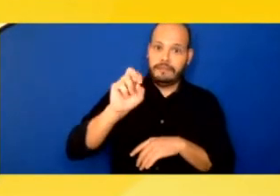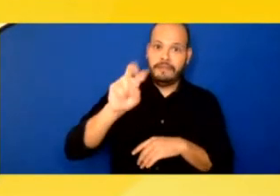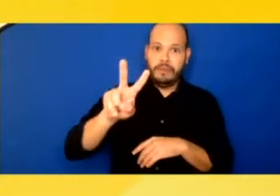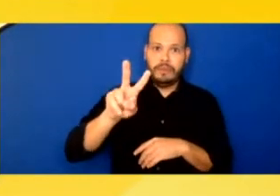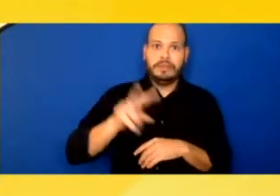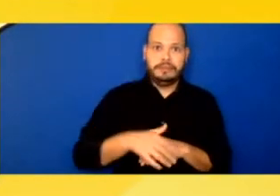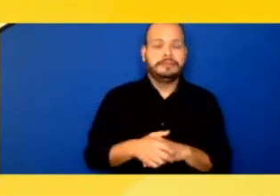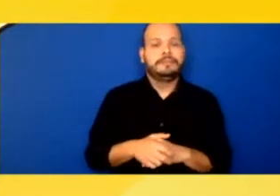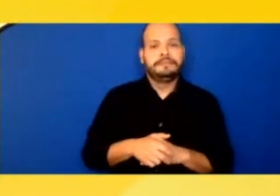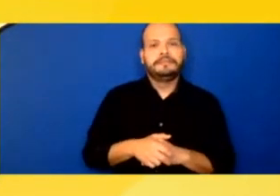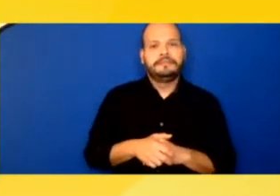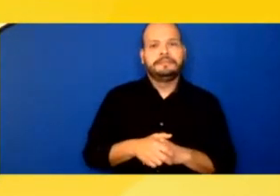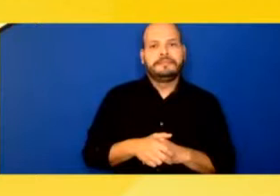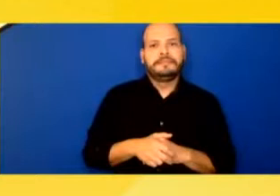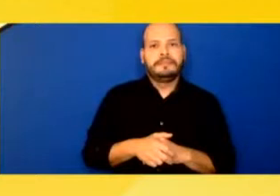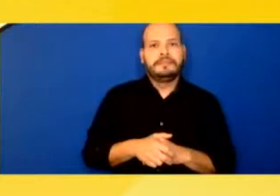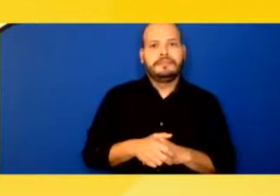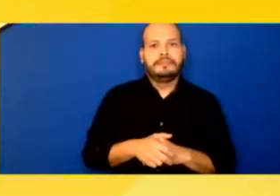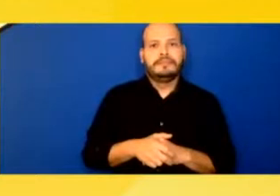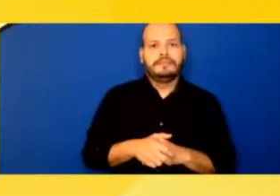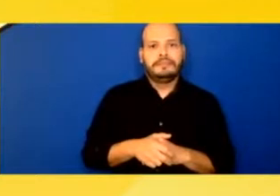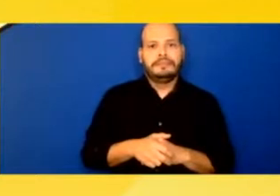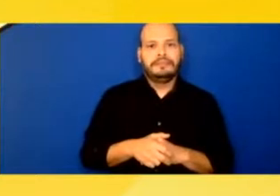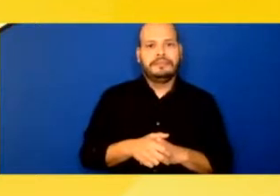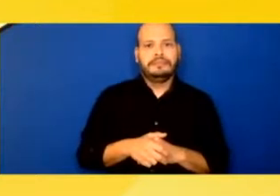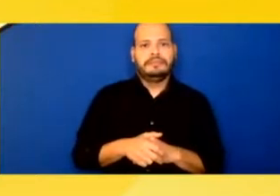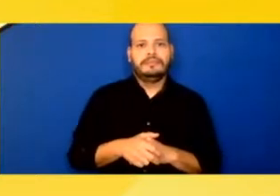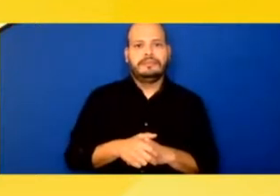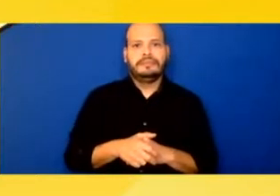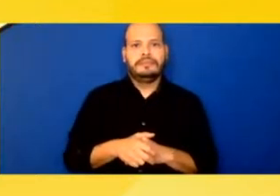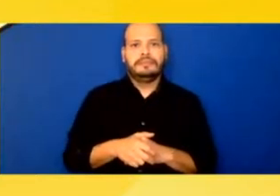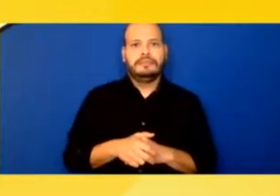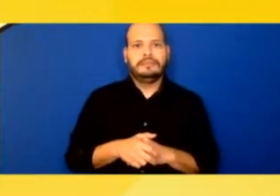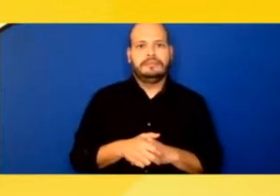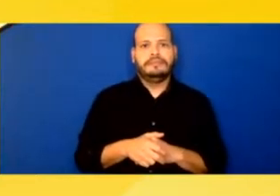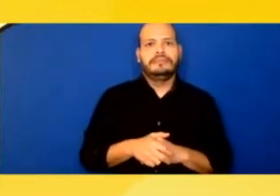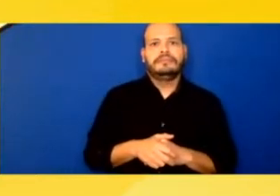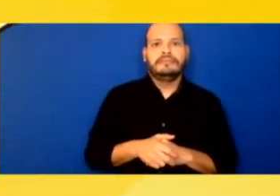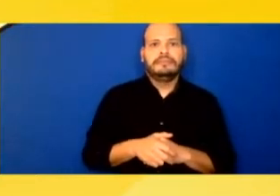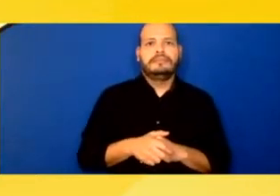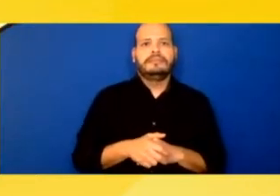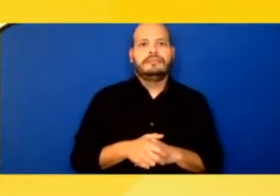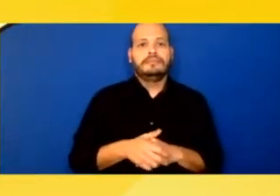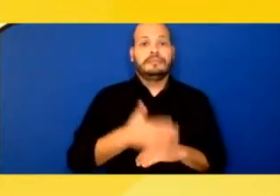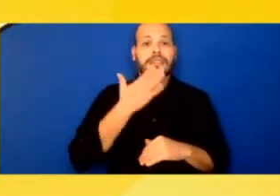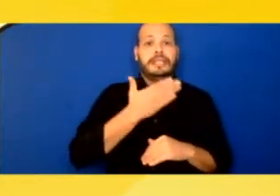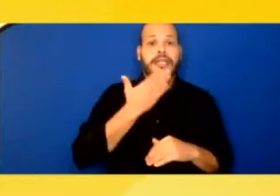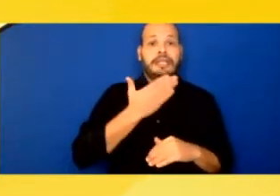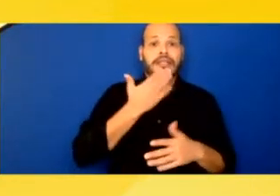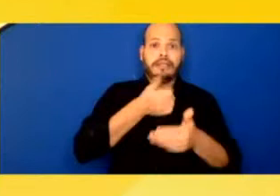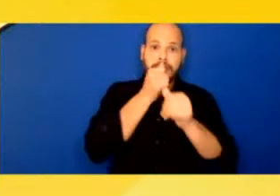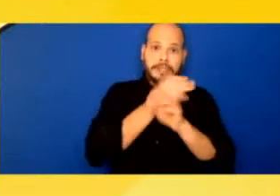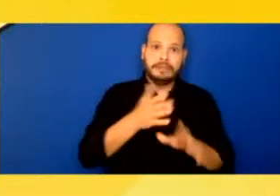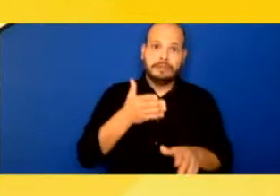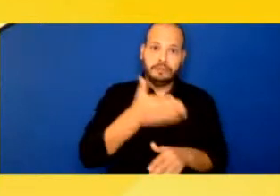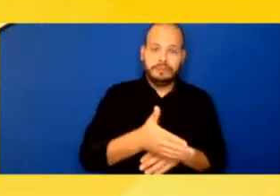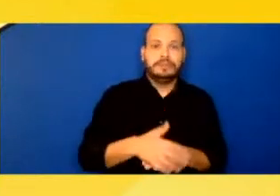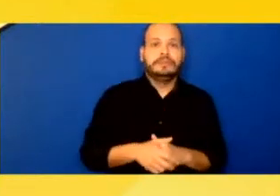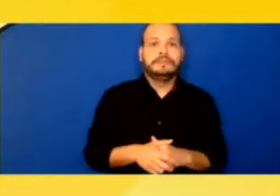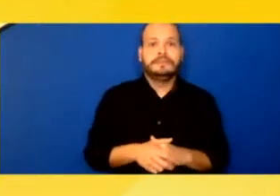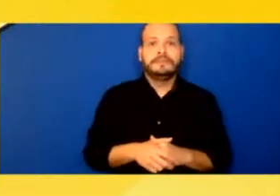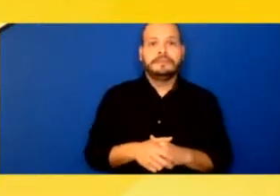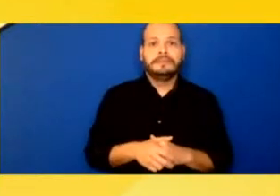Liz. Well, thanks so much for joining us and allowing me to have some words to